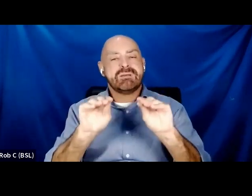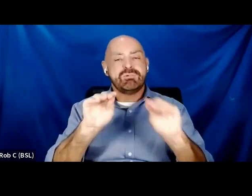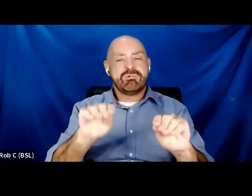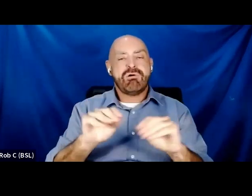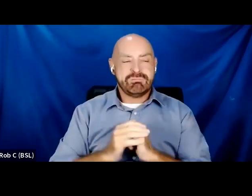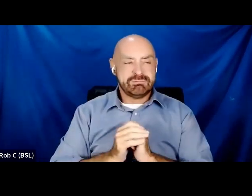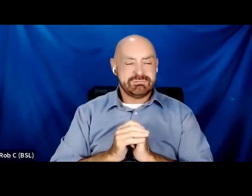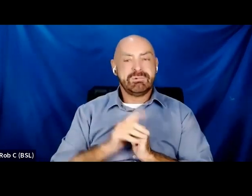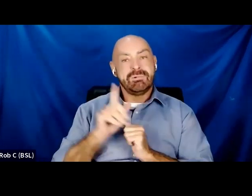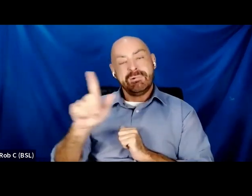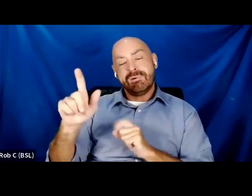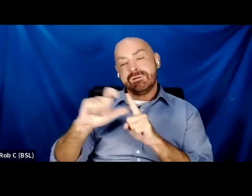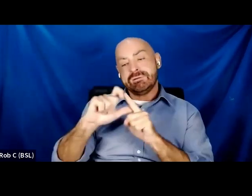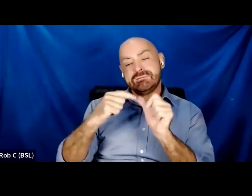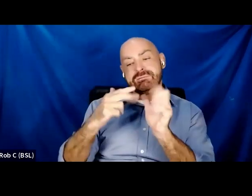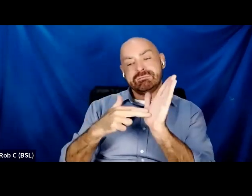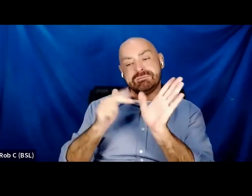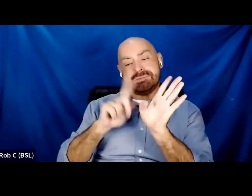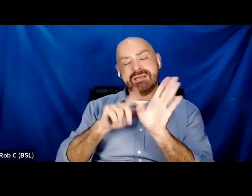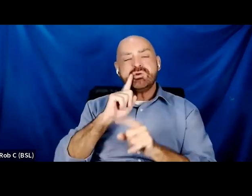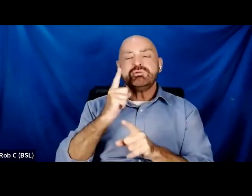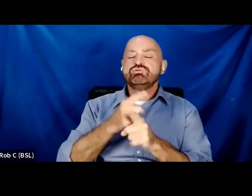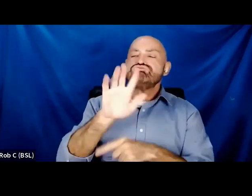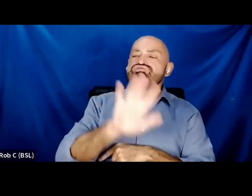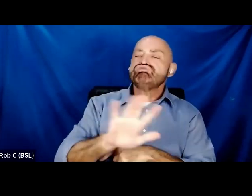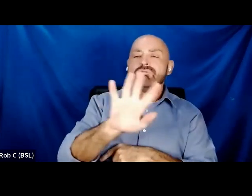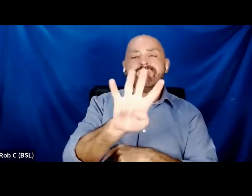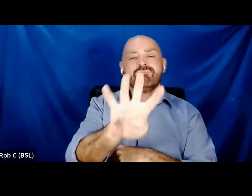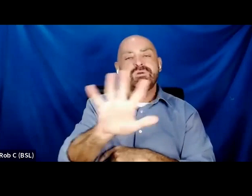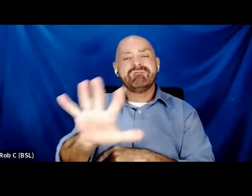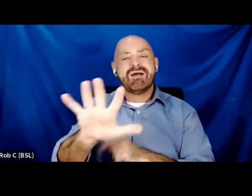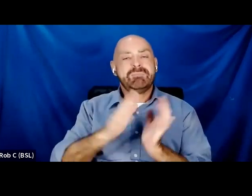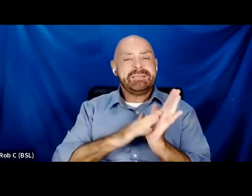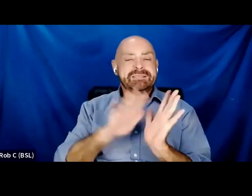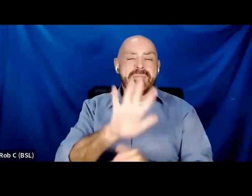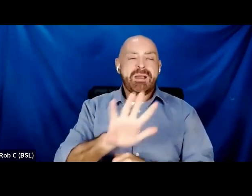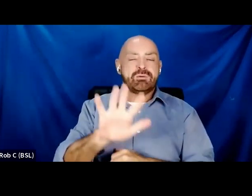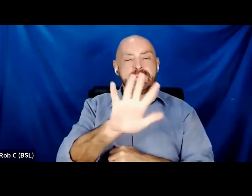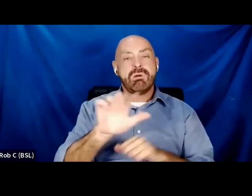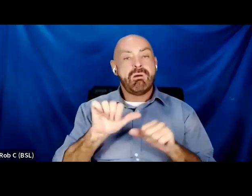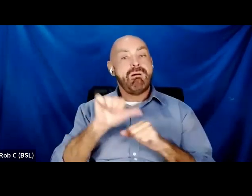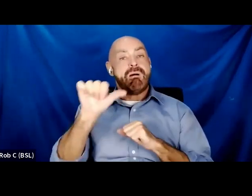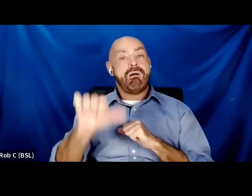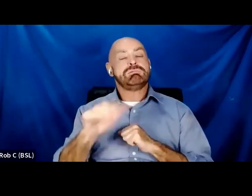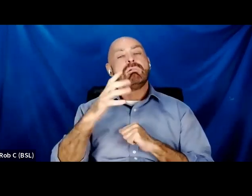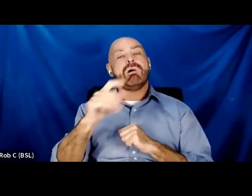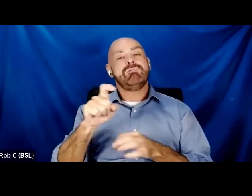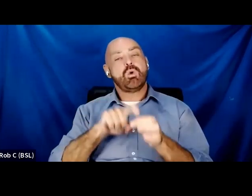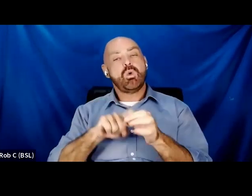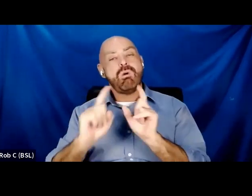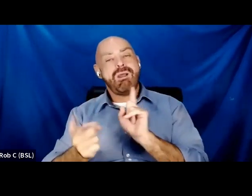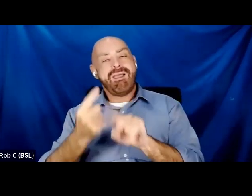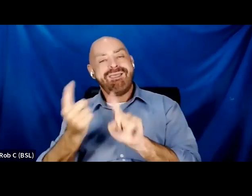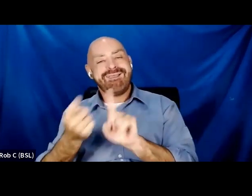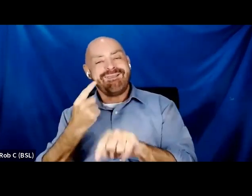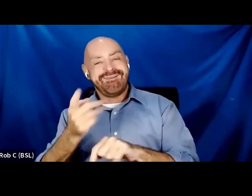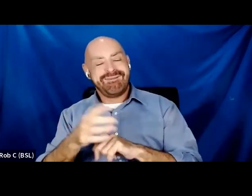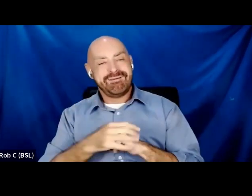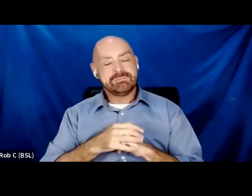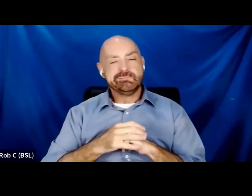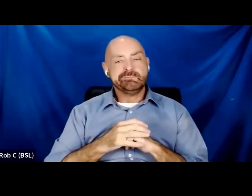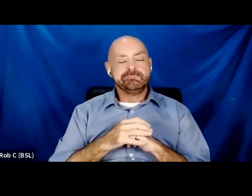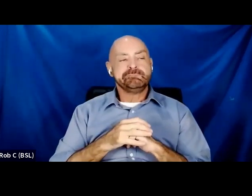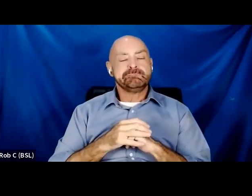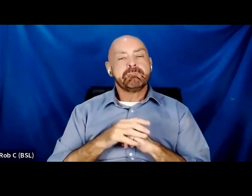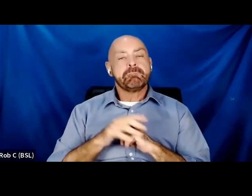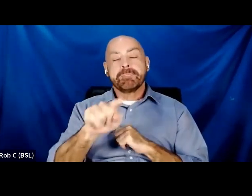Danny will talk about 45 minutes, after which there will be Q&A. The session will